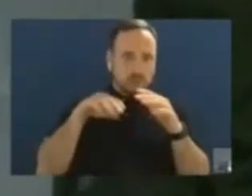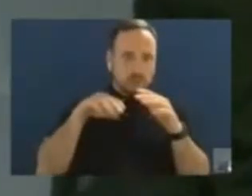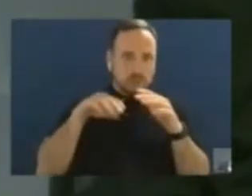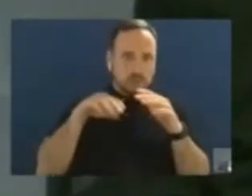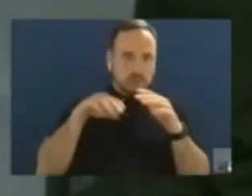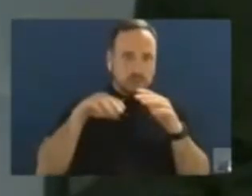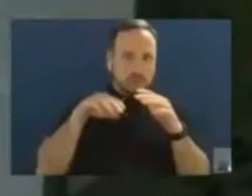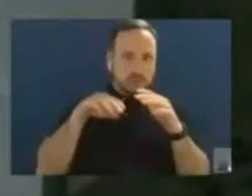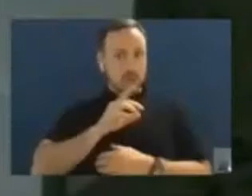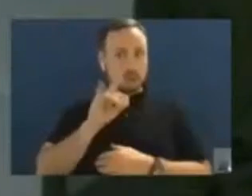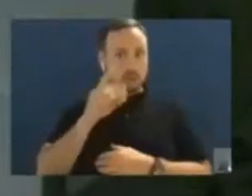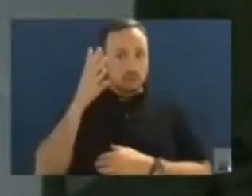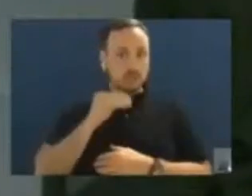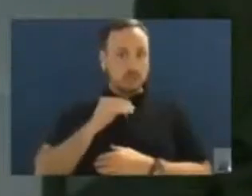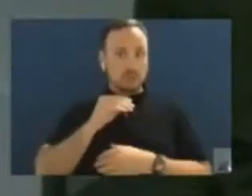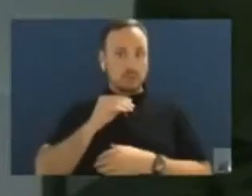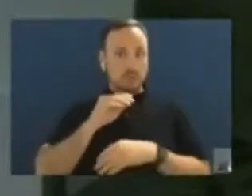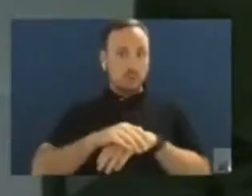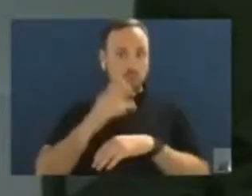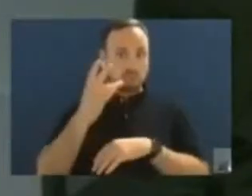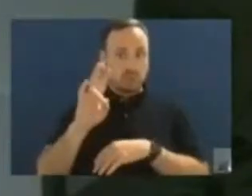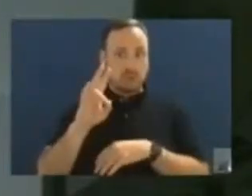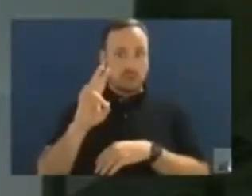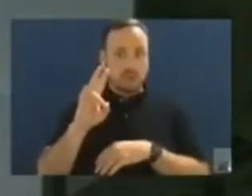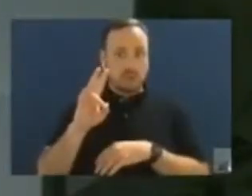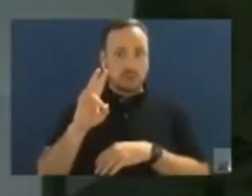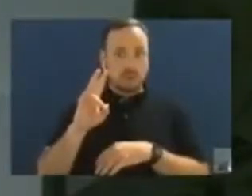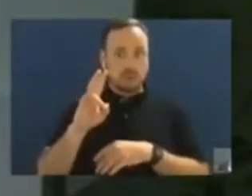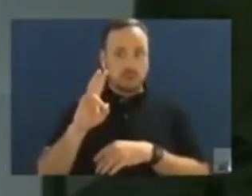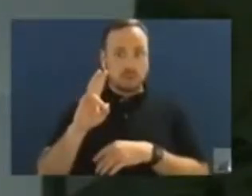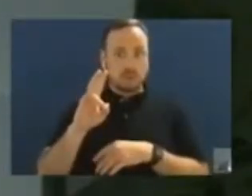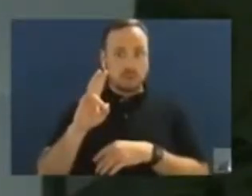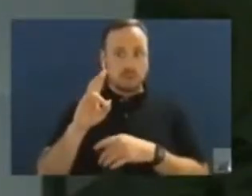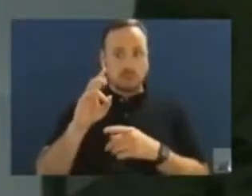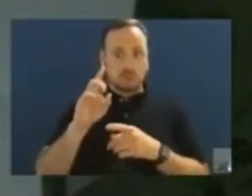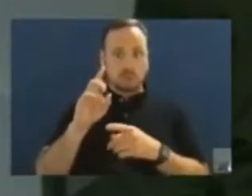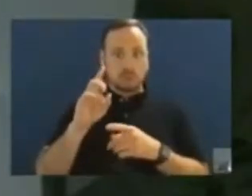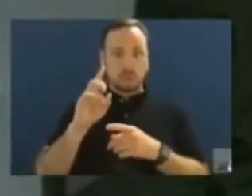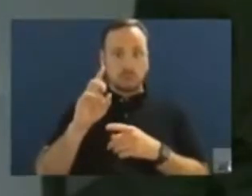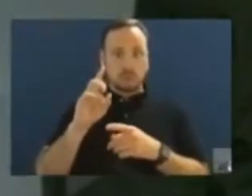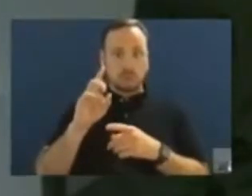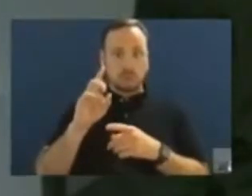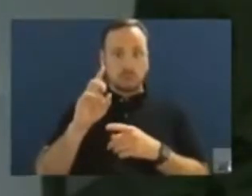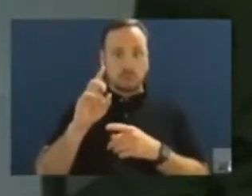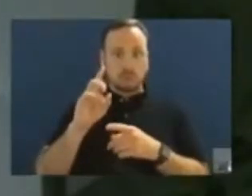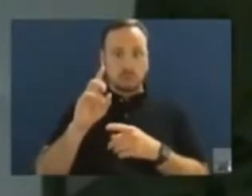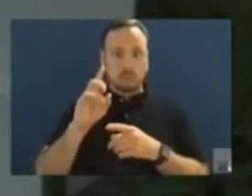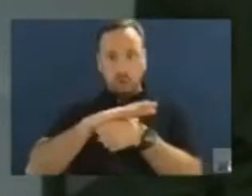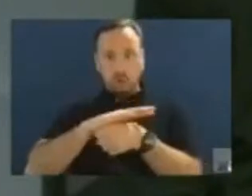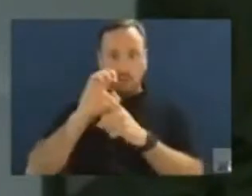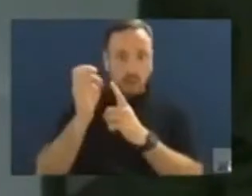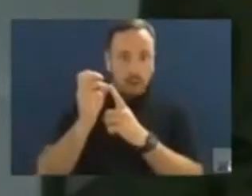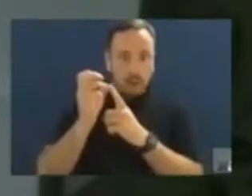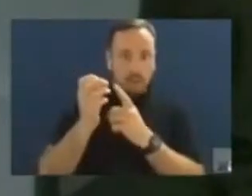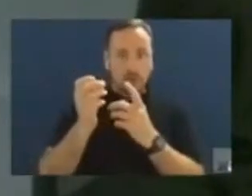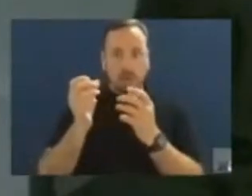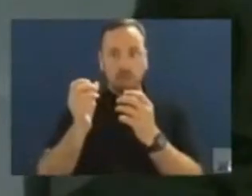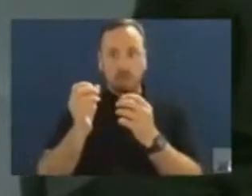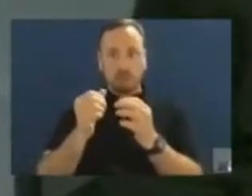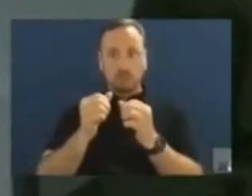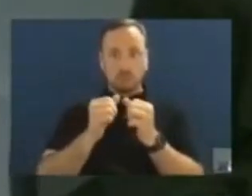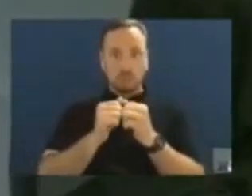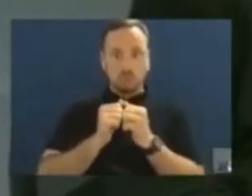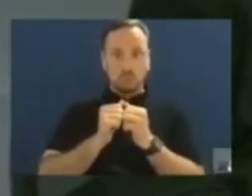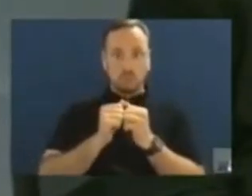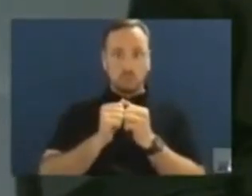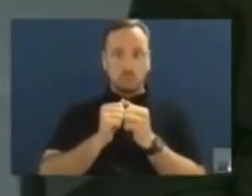March the 17th to work in a COVID environment without PPE and without a whole lot of